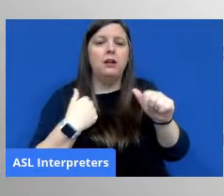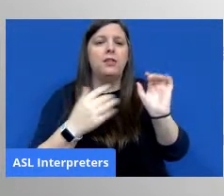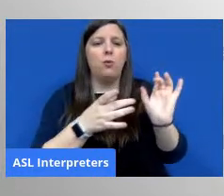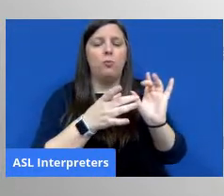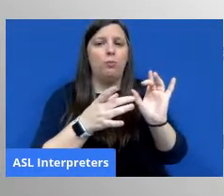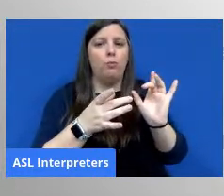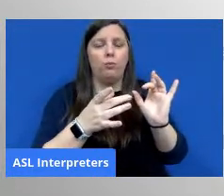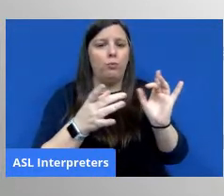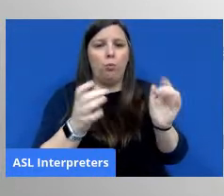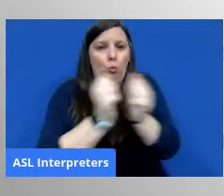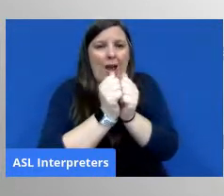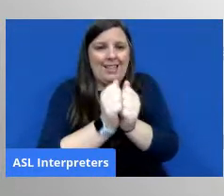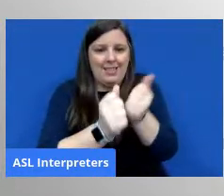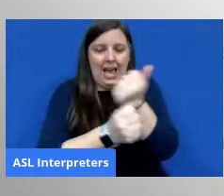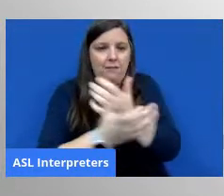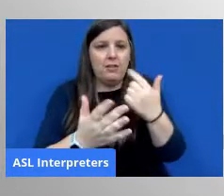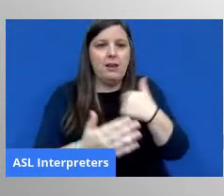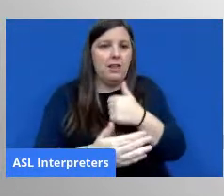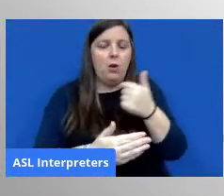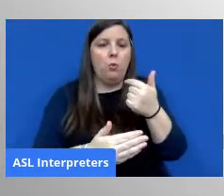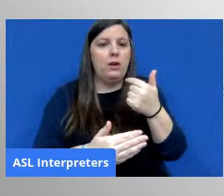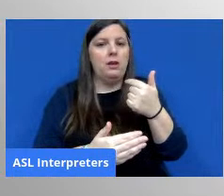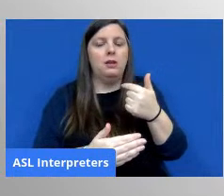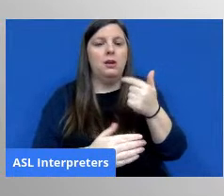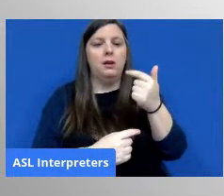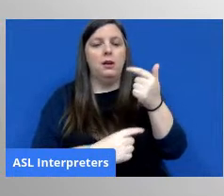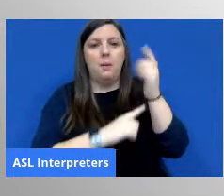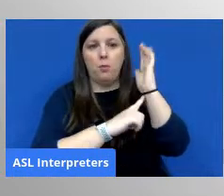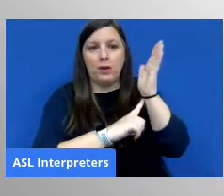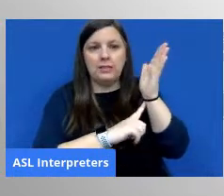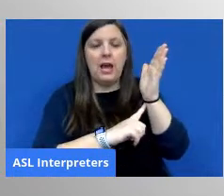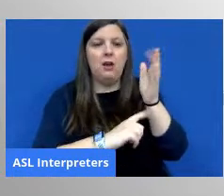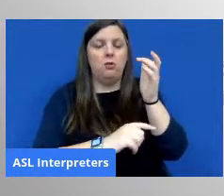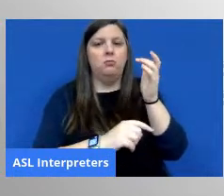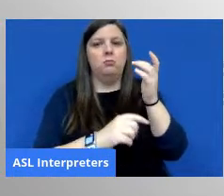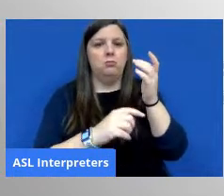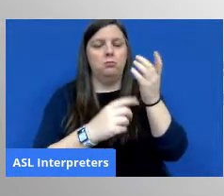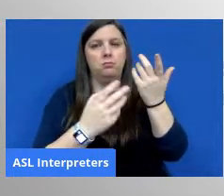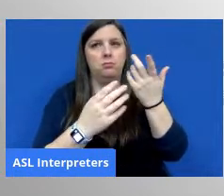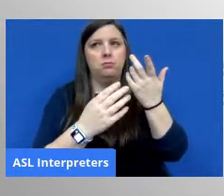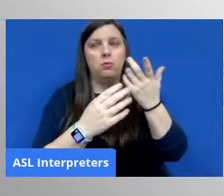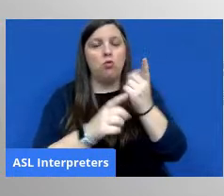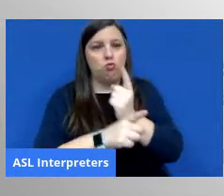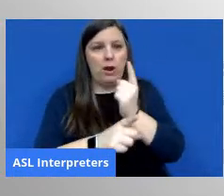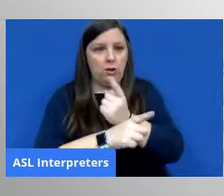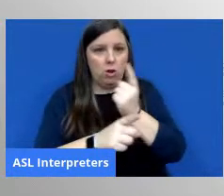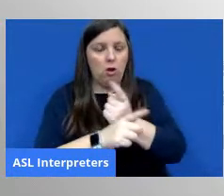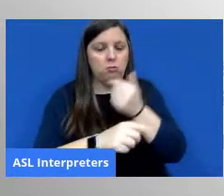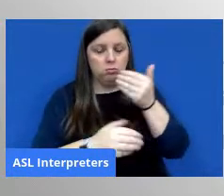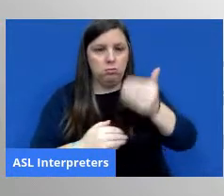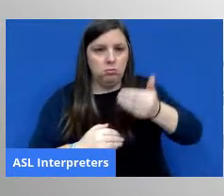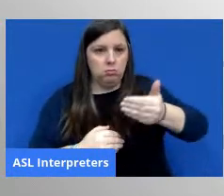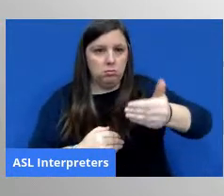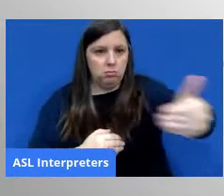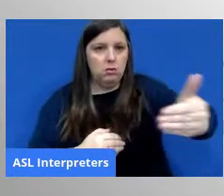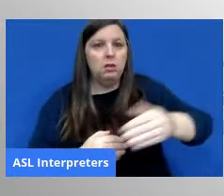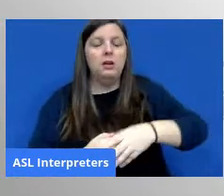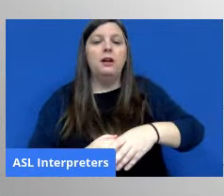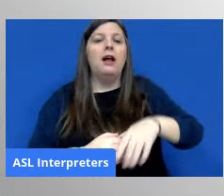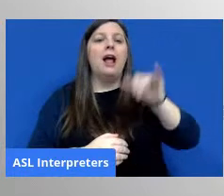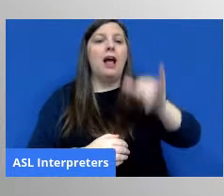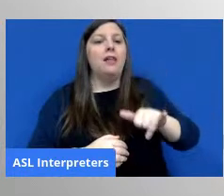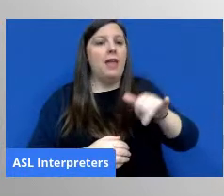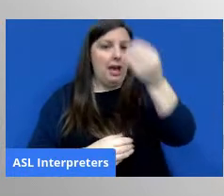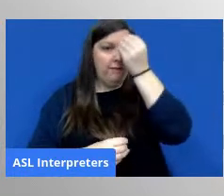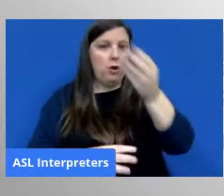we present on a regular basis. The culture and climate also goes to the LSGTs and to parents. I think